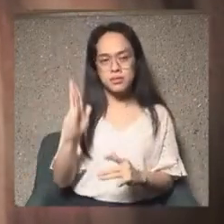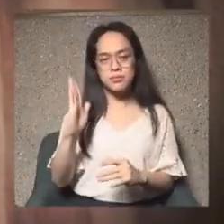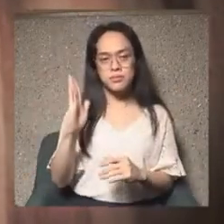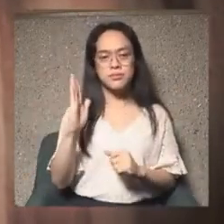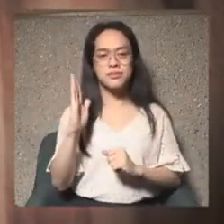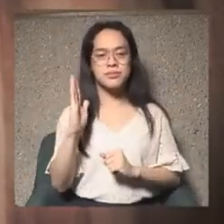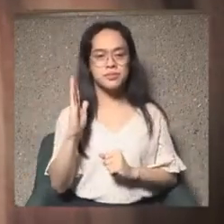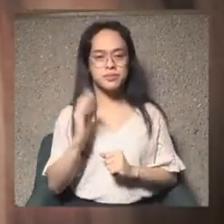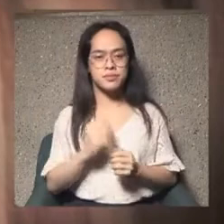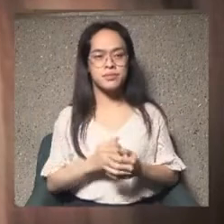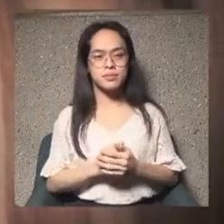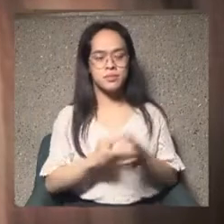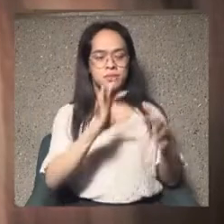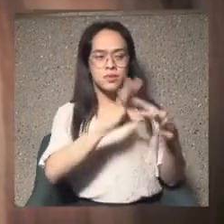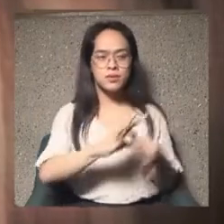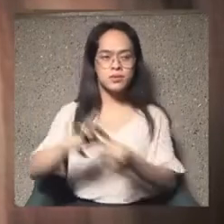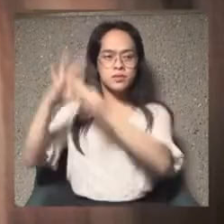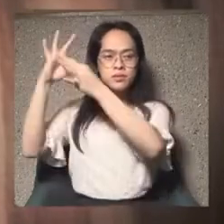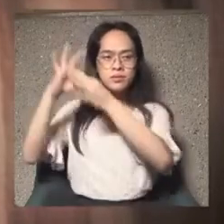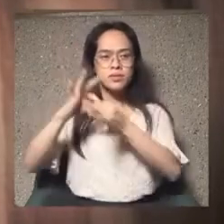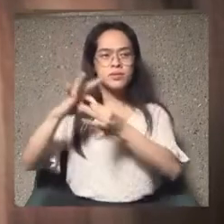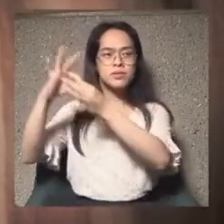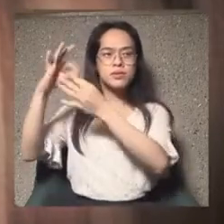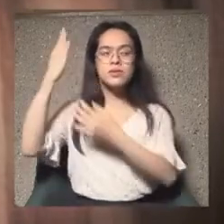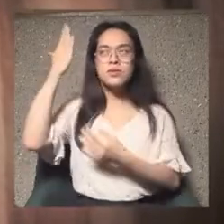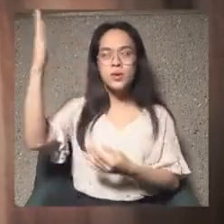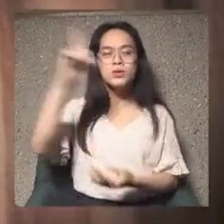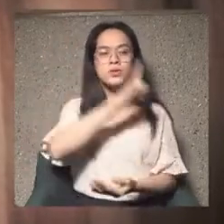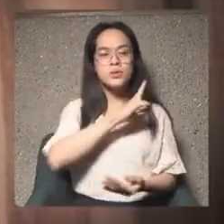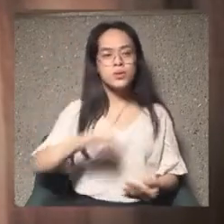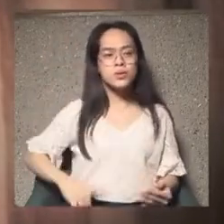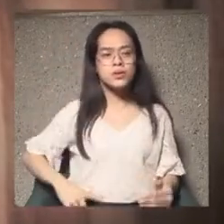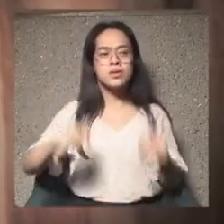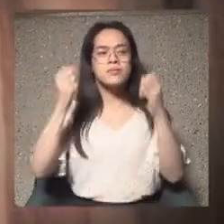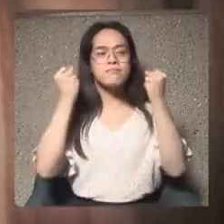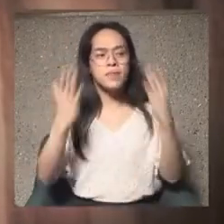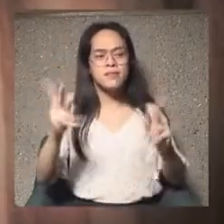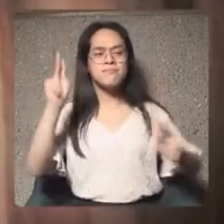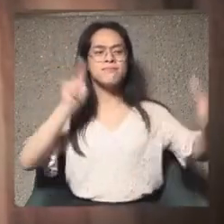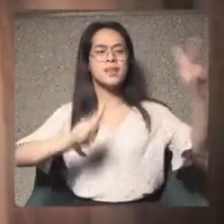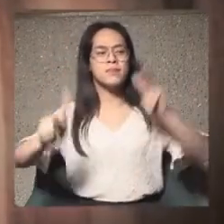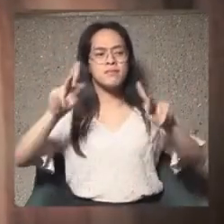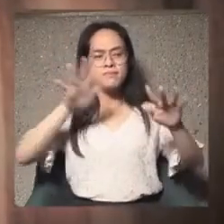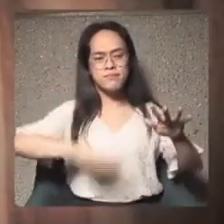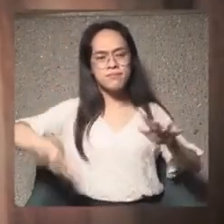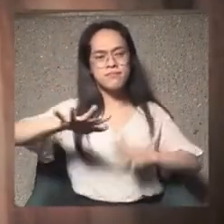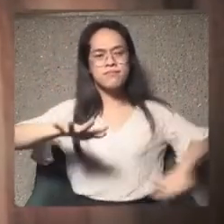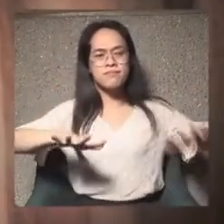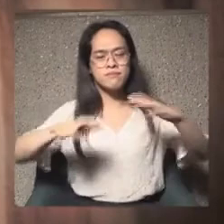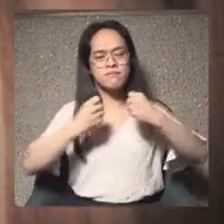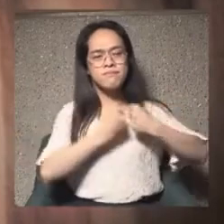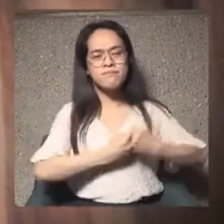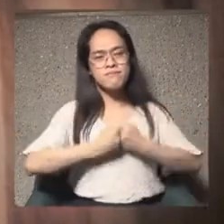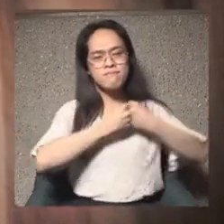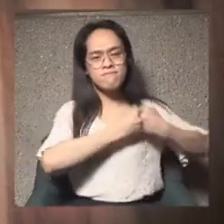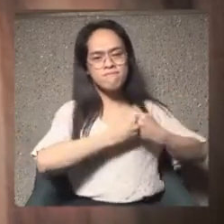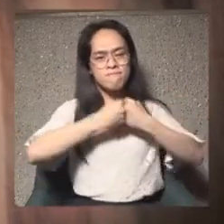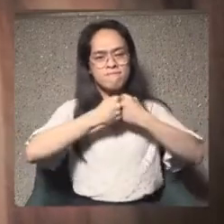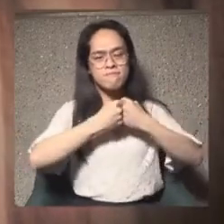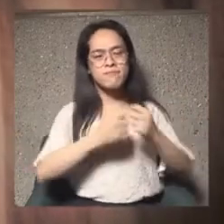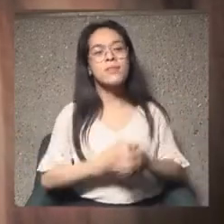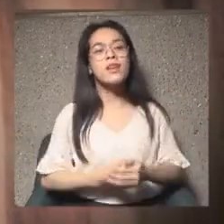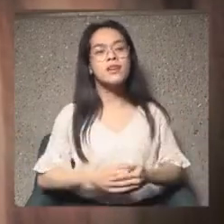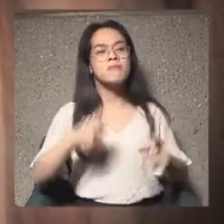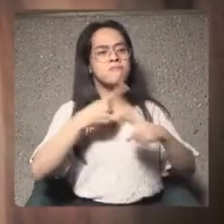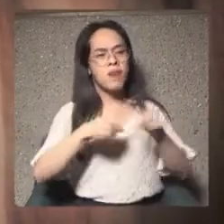Lord, many, many years, I've been wrestling with you. And you could have just abandoned me. You could have just